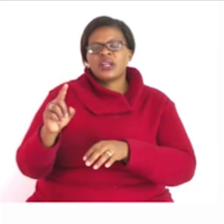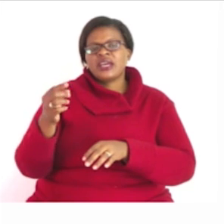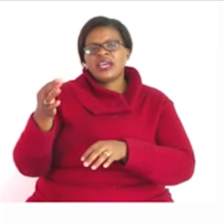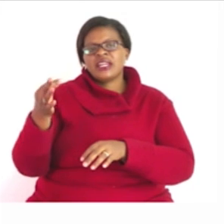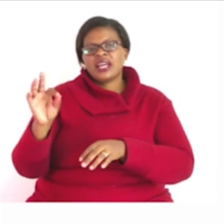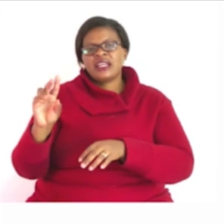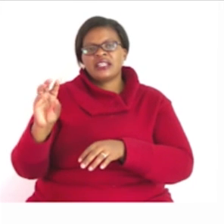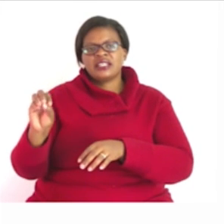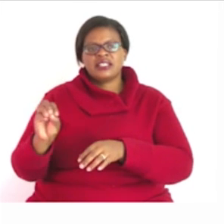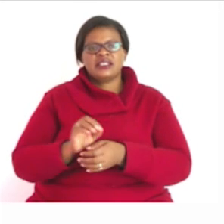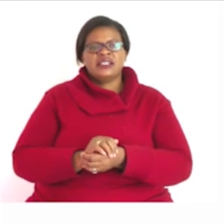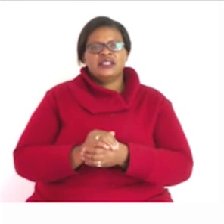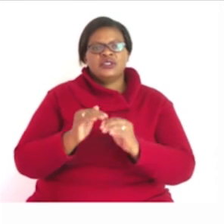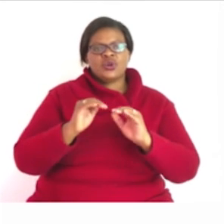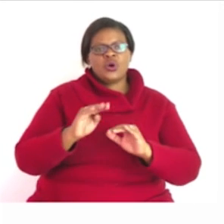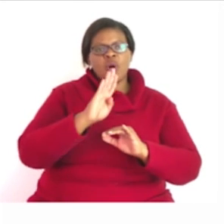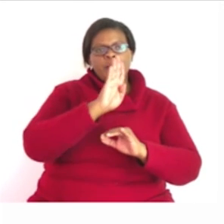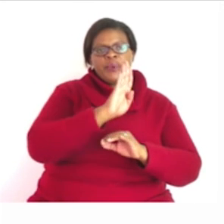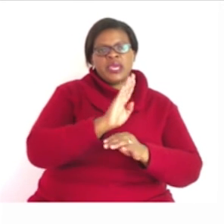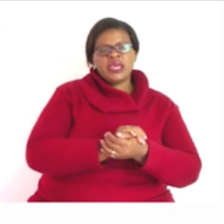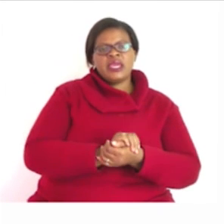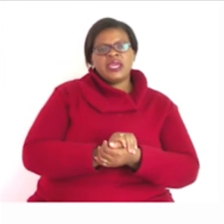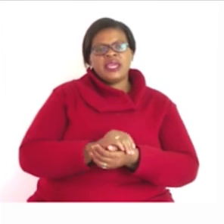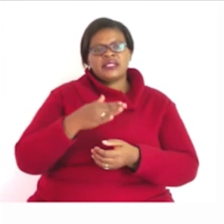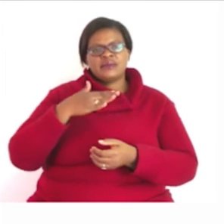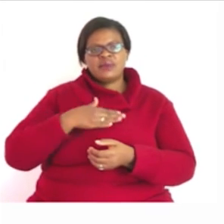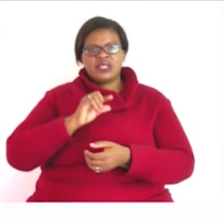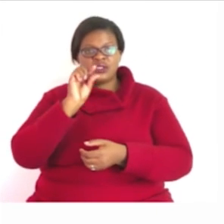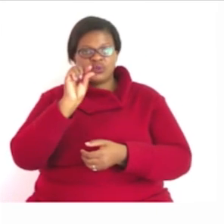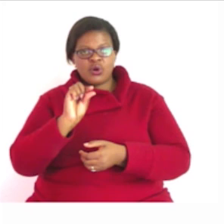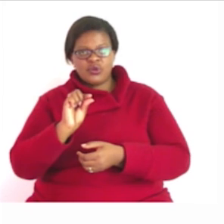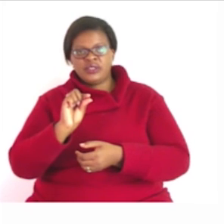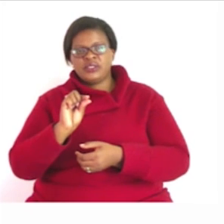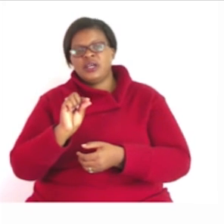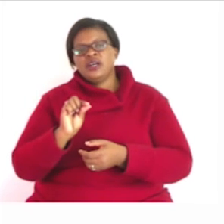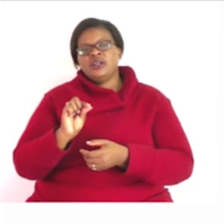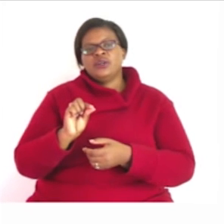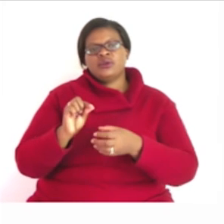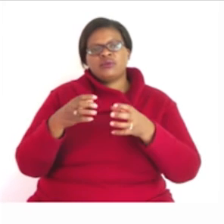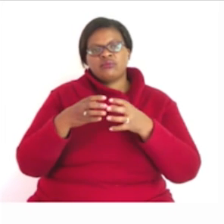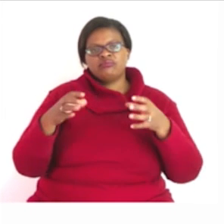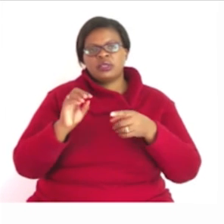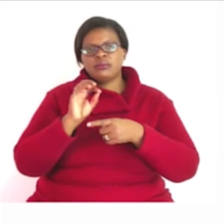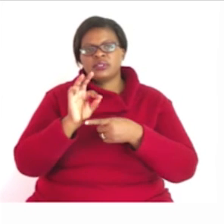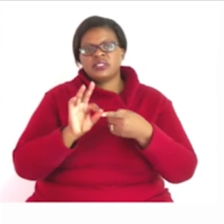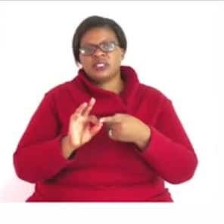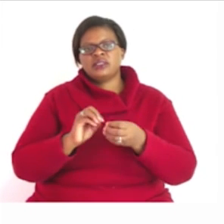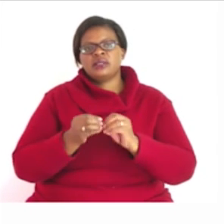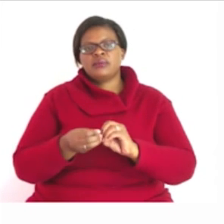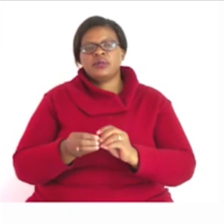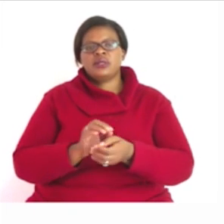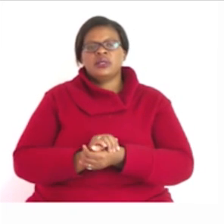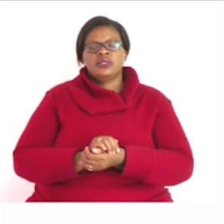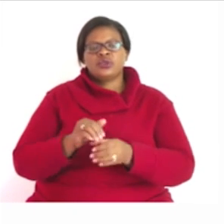B, I am the smallest composite number between 31 and 40. Which number